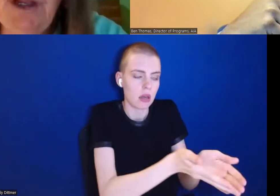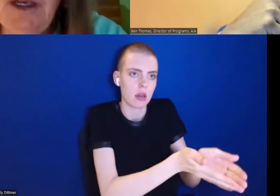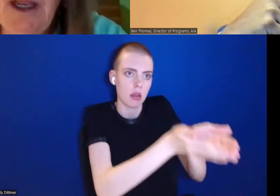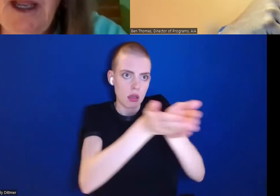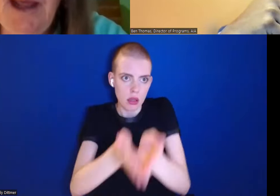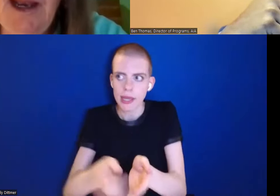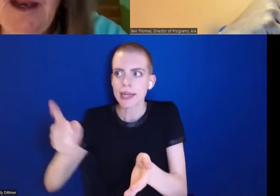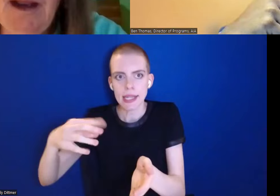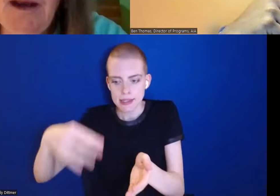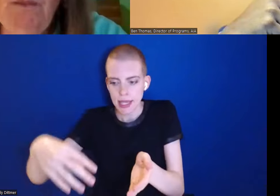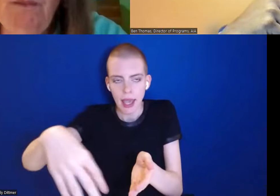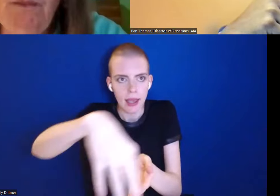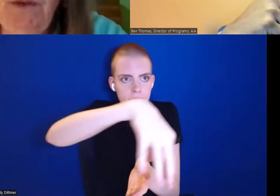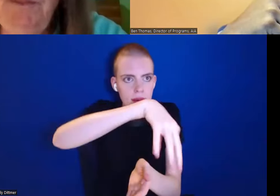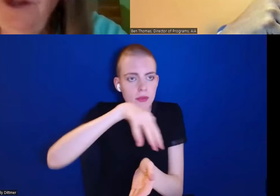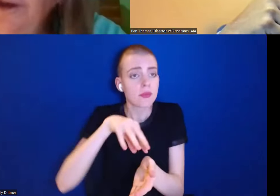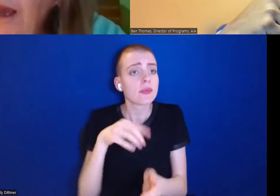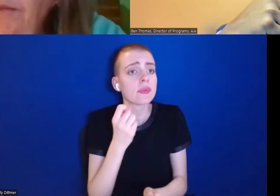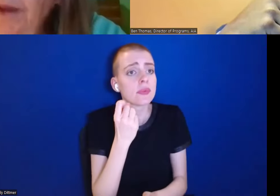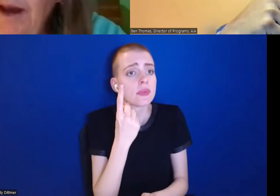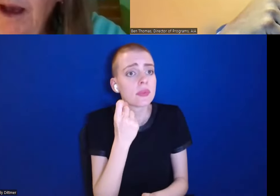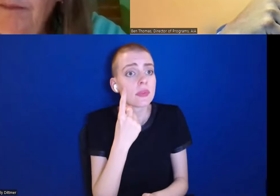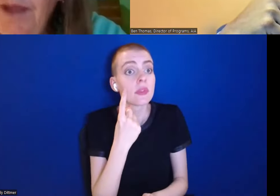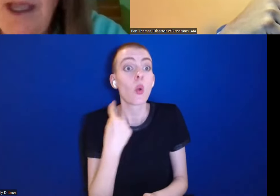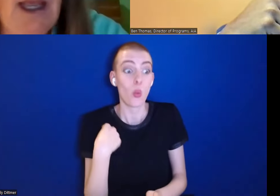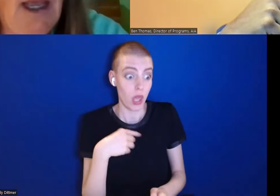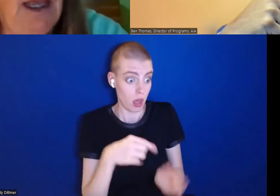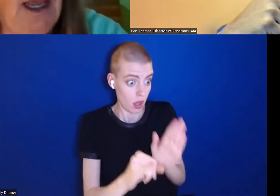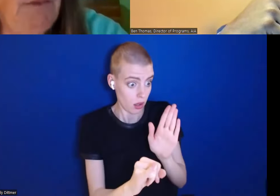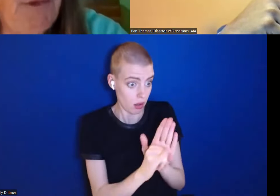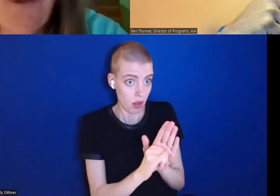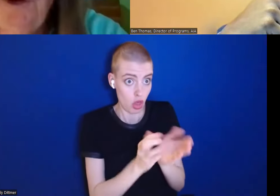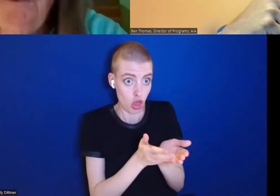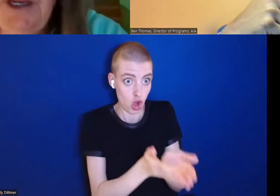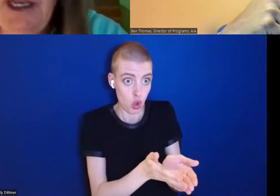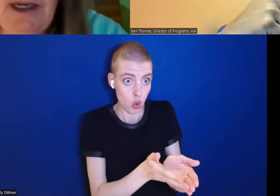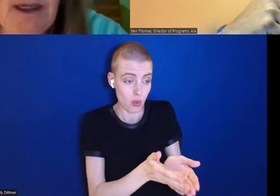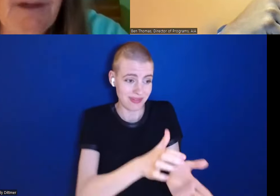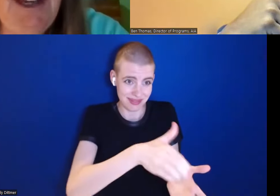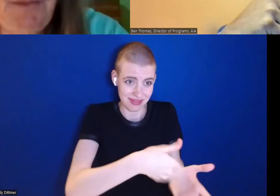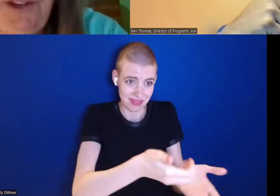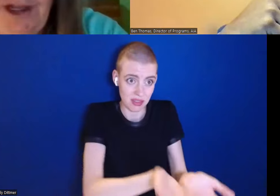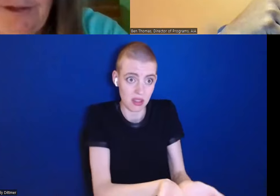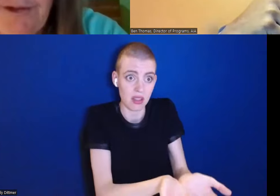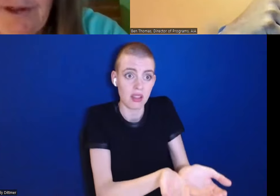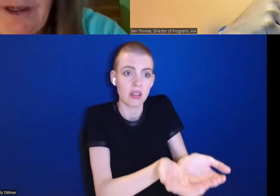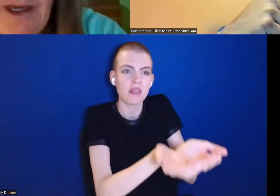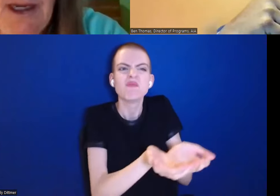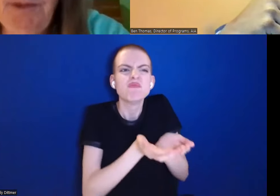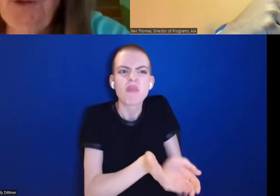found it and then we pulled it up. It was preserved in deep